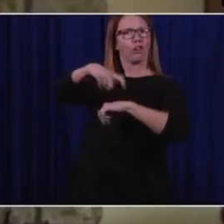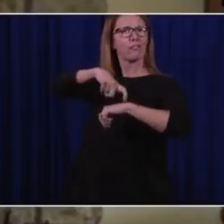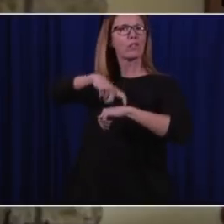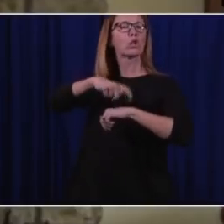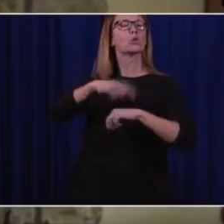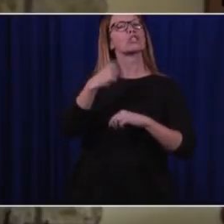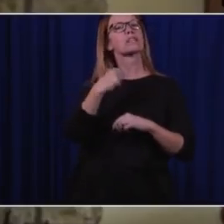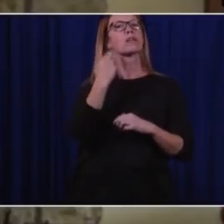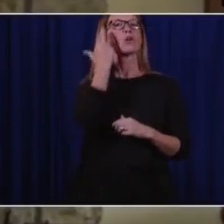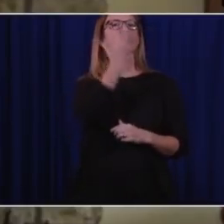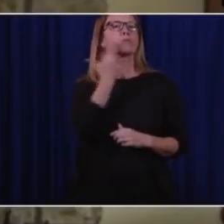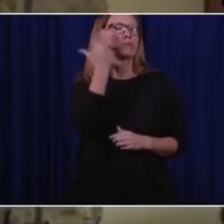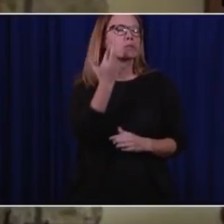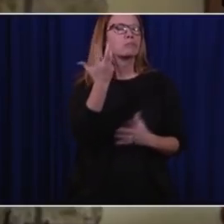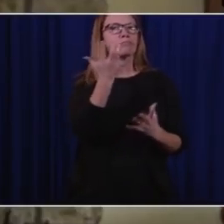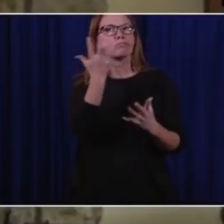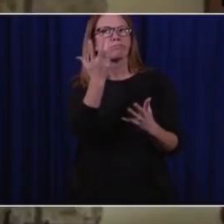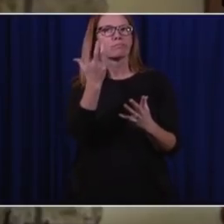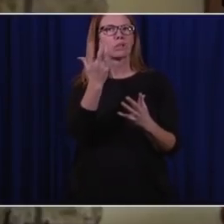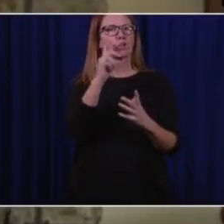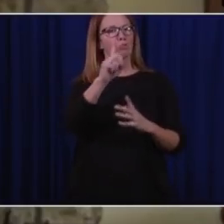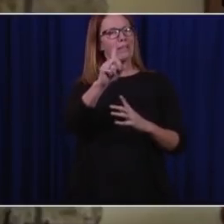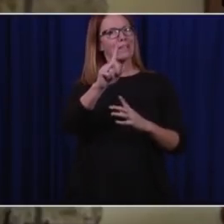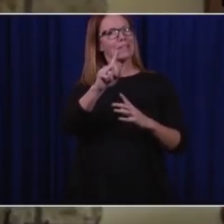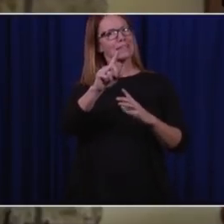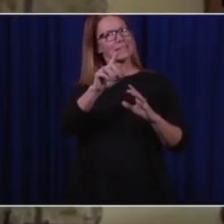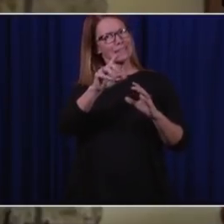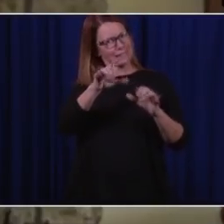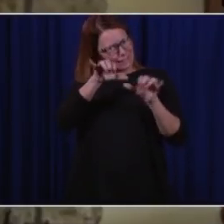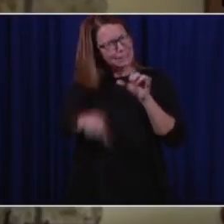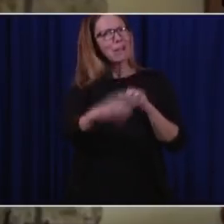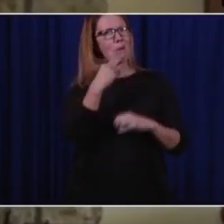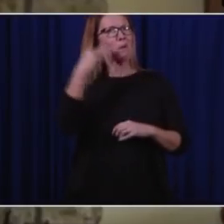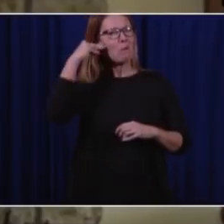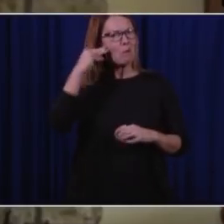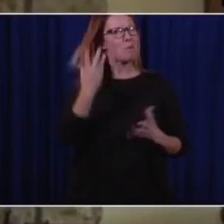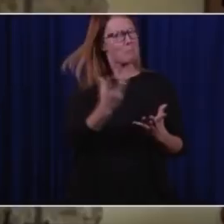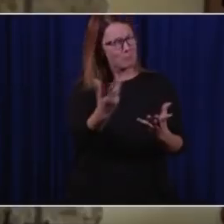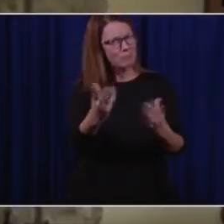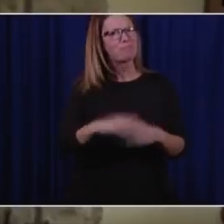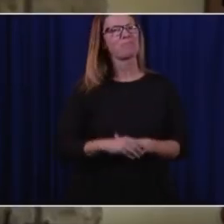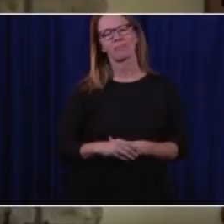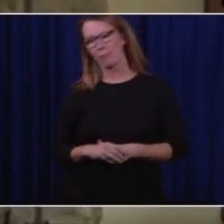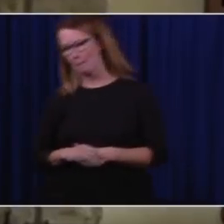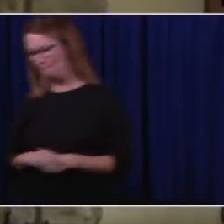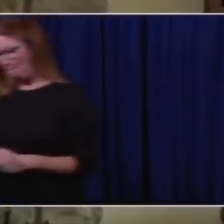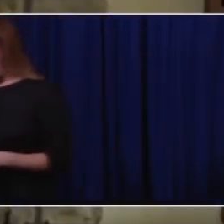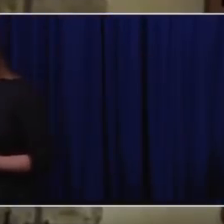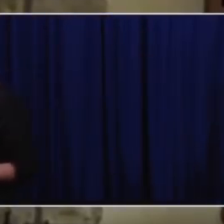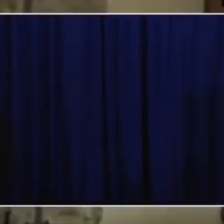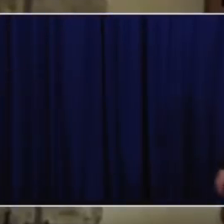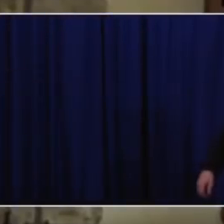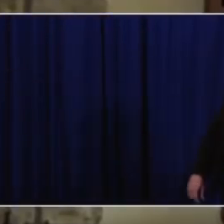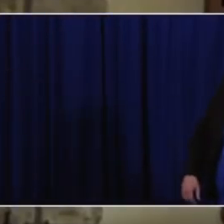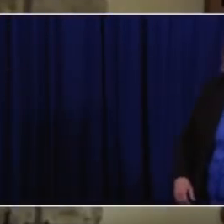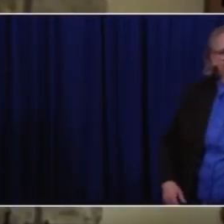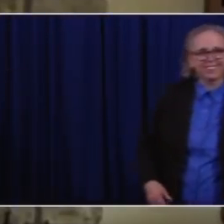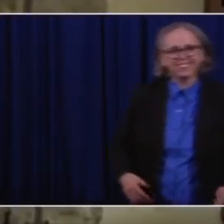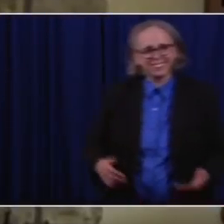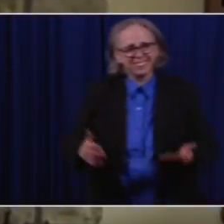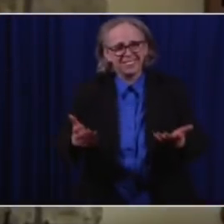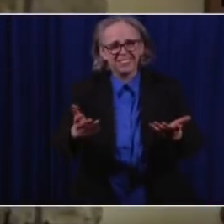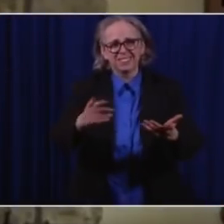just reasons to really double down on mitigation efforts? It certainly is part of that. I mean, I think